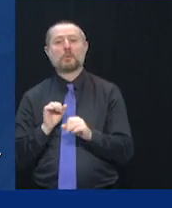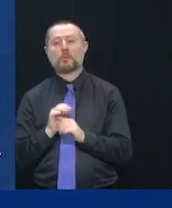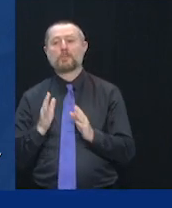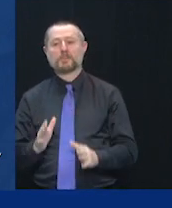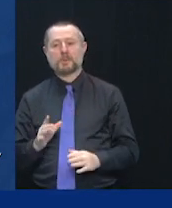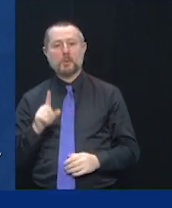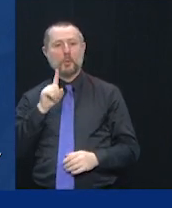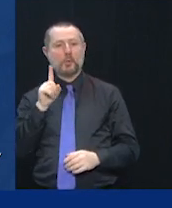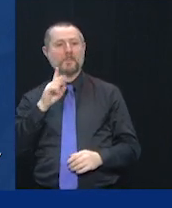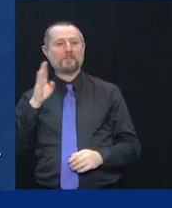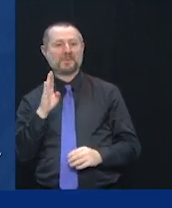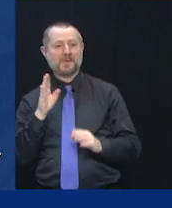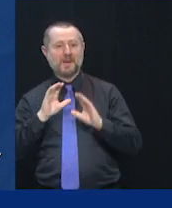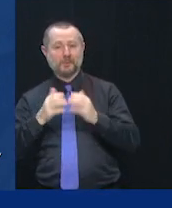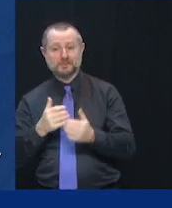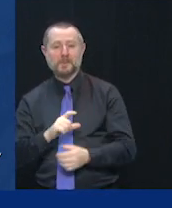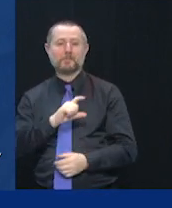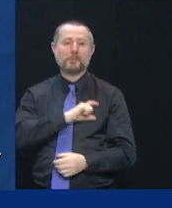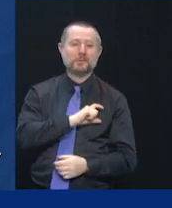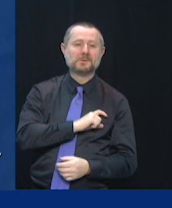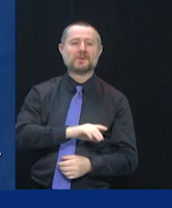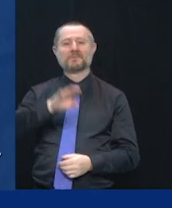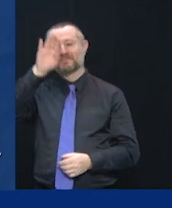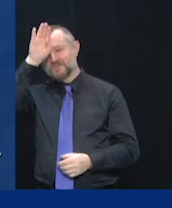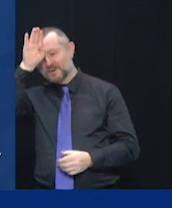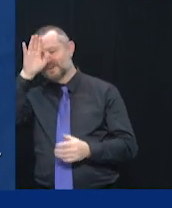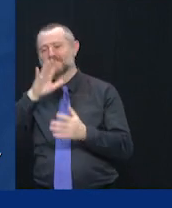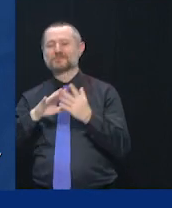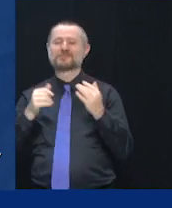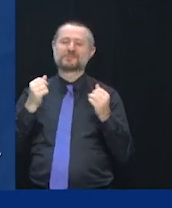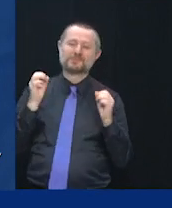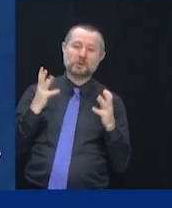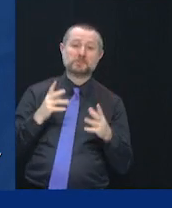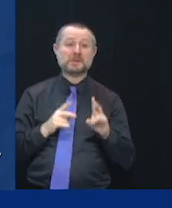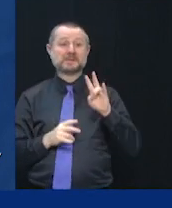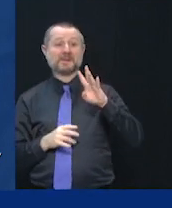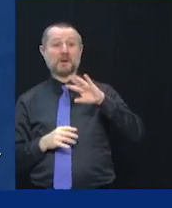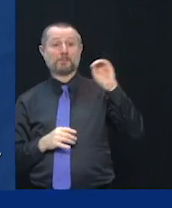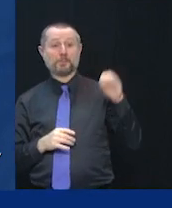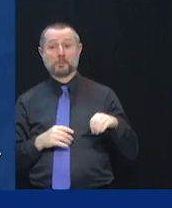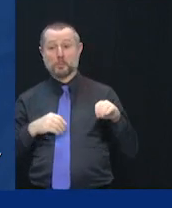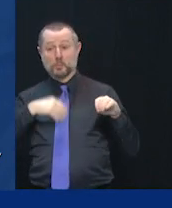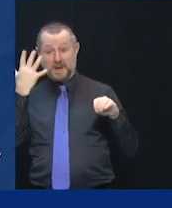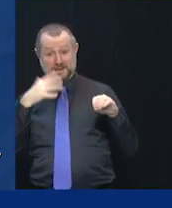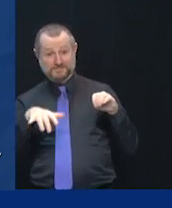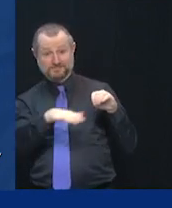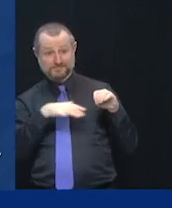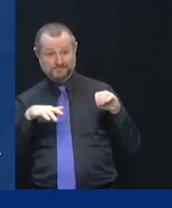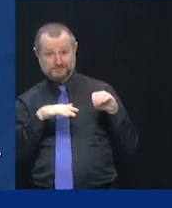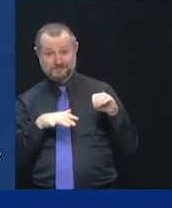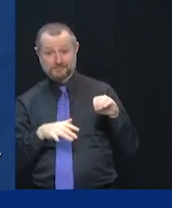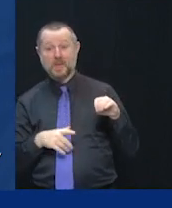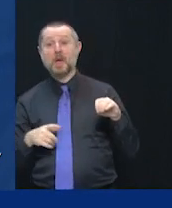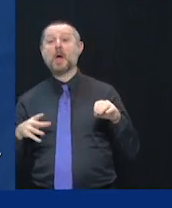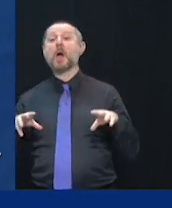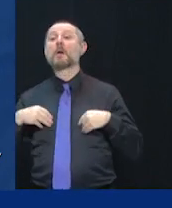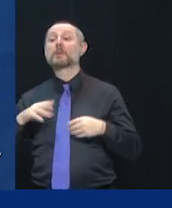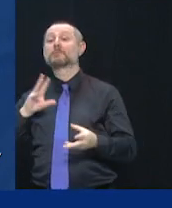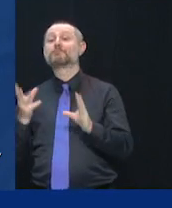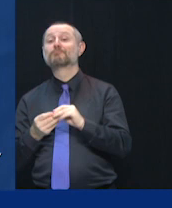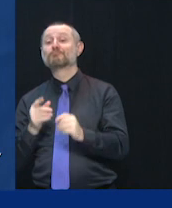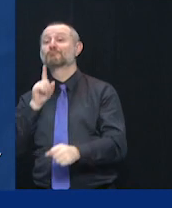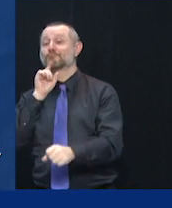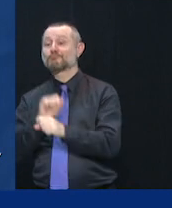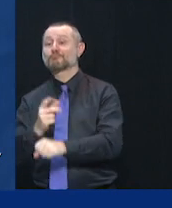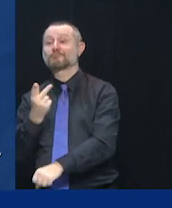police, fire, teachers, 75% of them are white, 74% of the people who